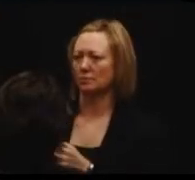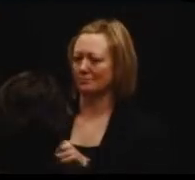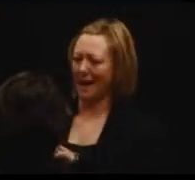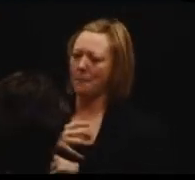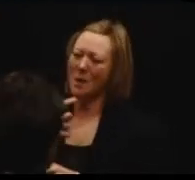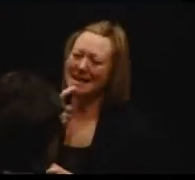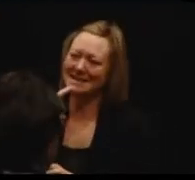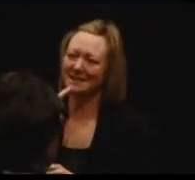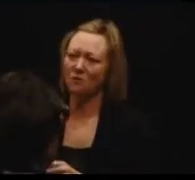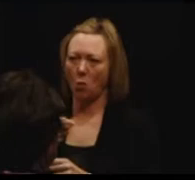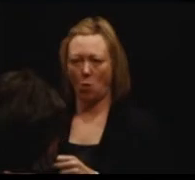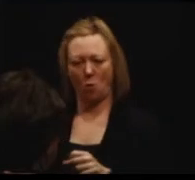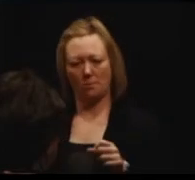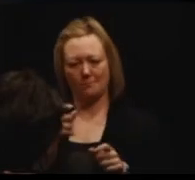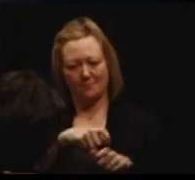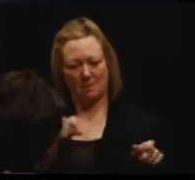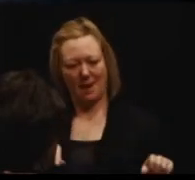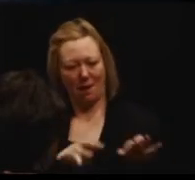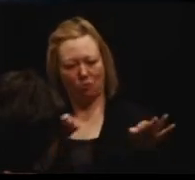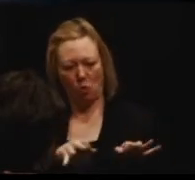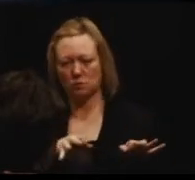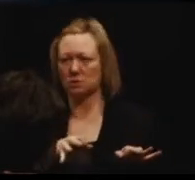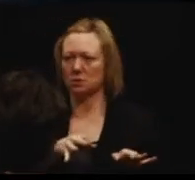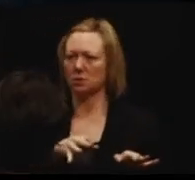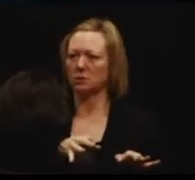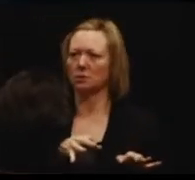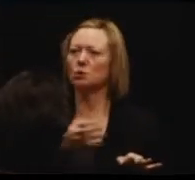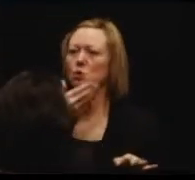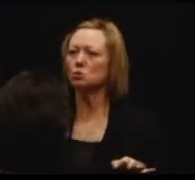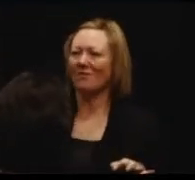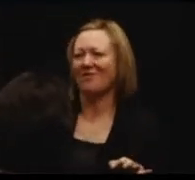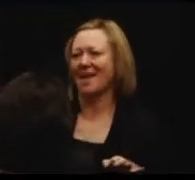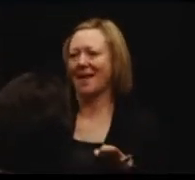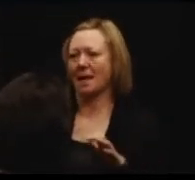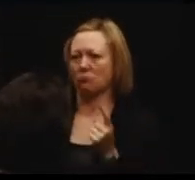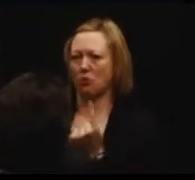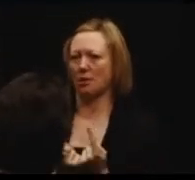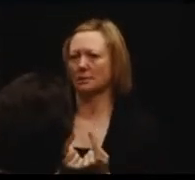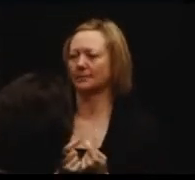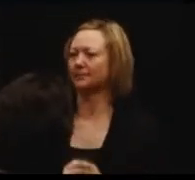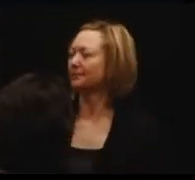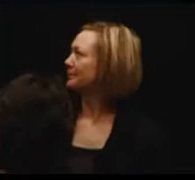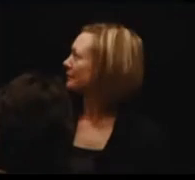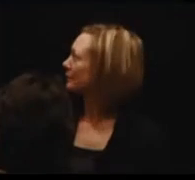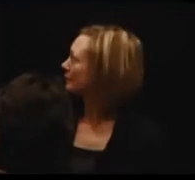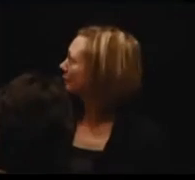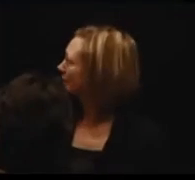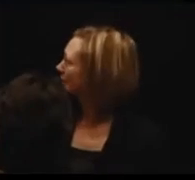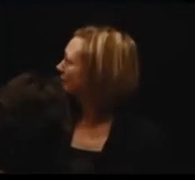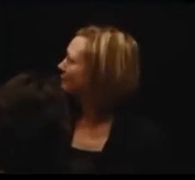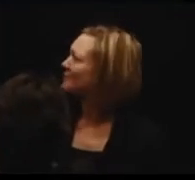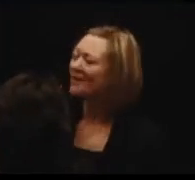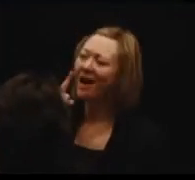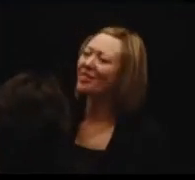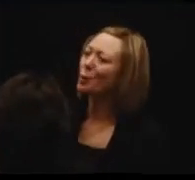products. Anthony, I think you may have phrased the question a little bit incorrectly or misleadingly well in terms of real uptake. It's not